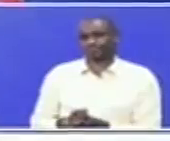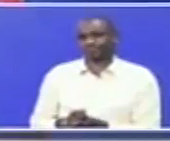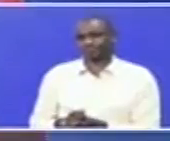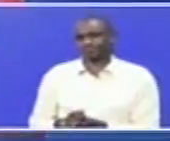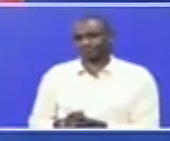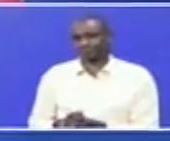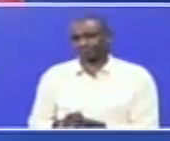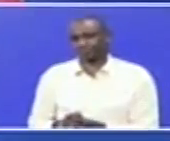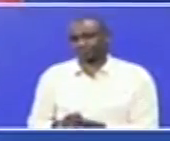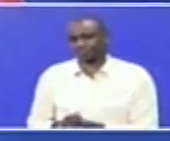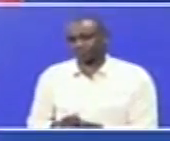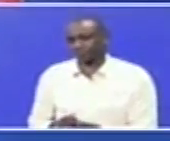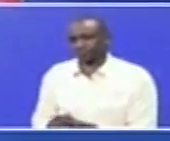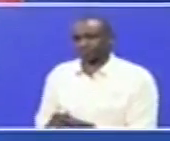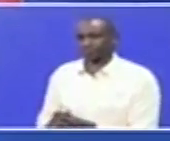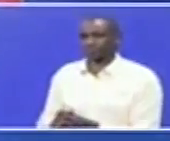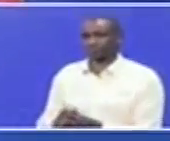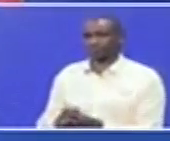We stand today in